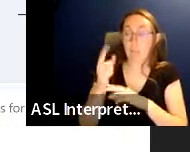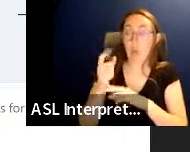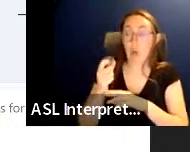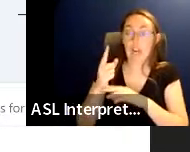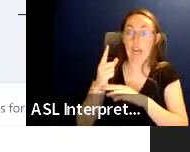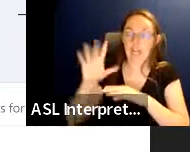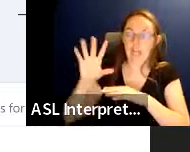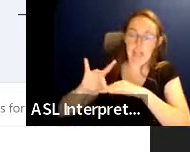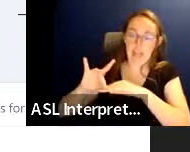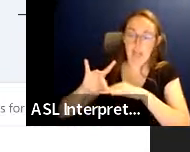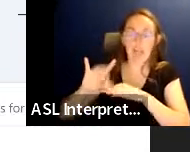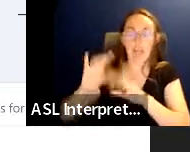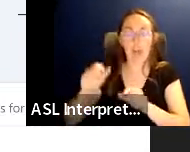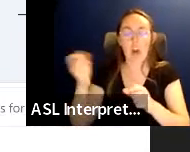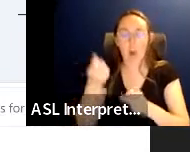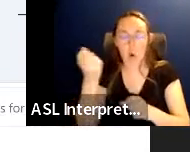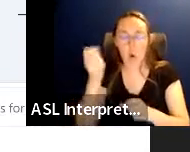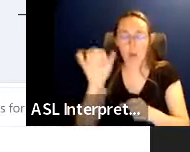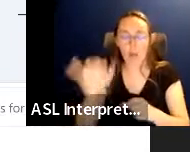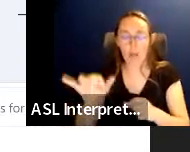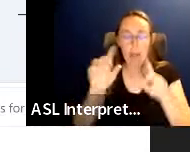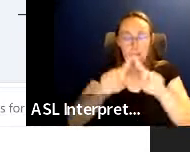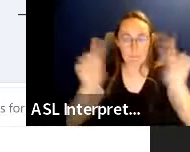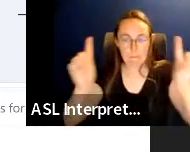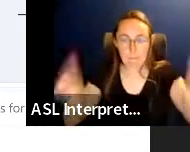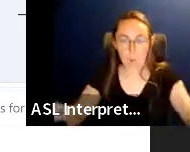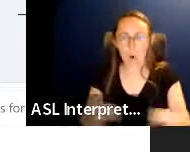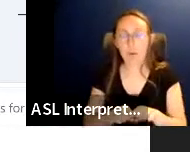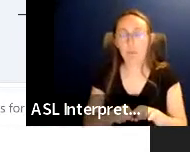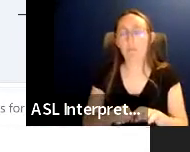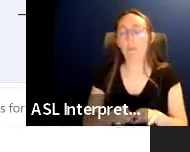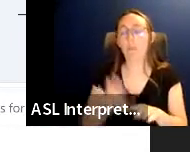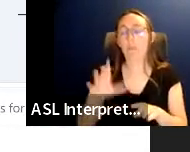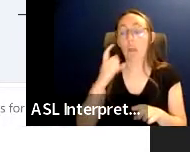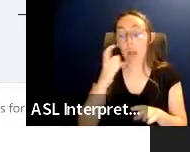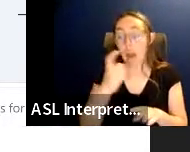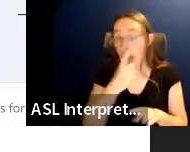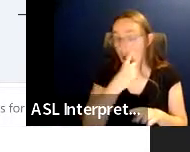board. So you're going to grab your eye gaze board